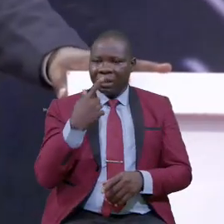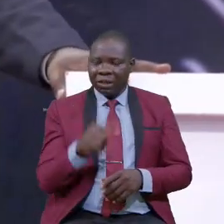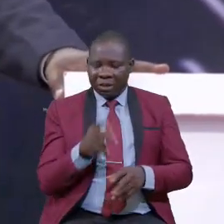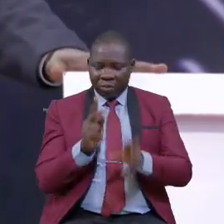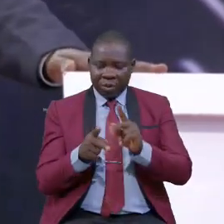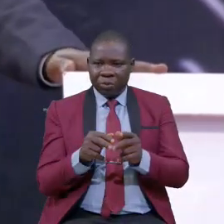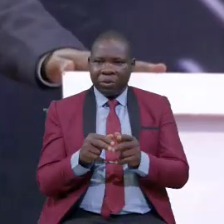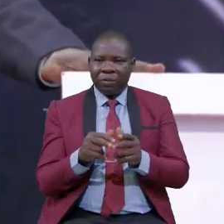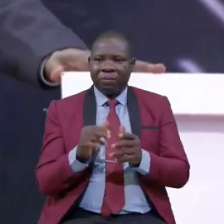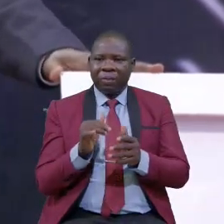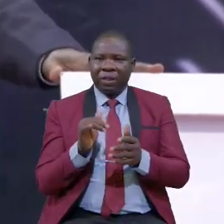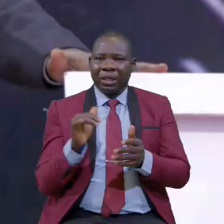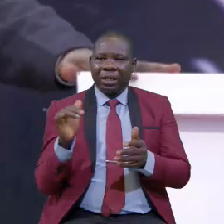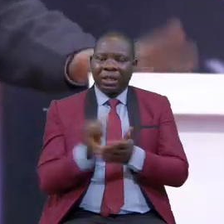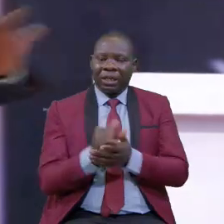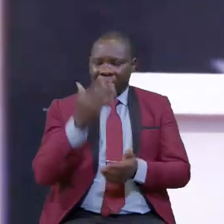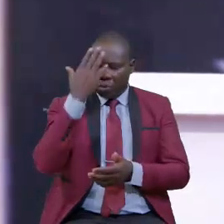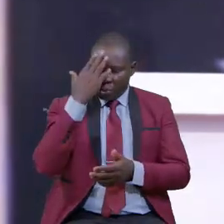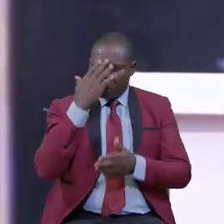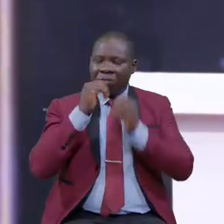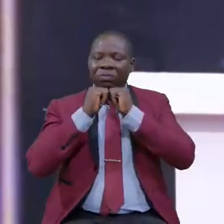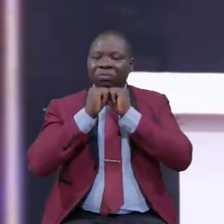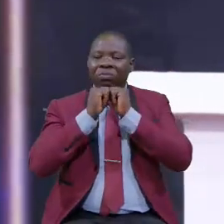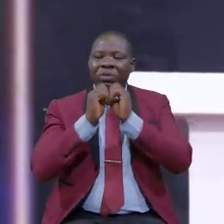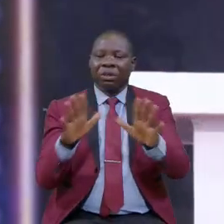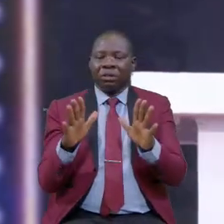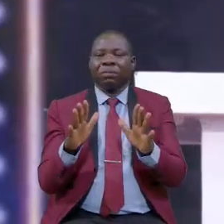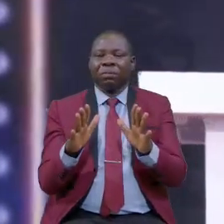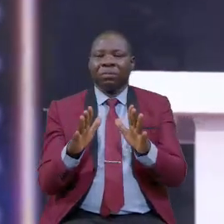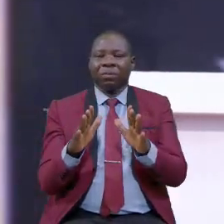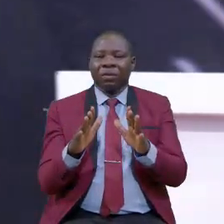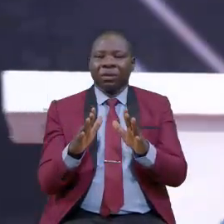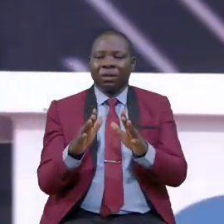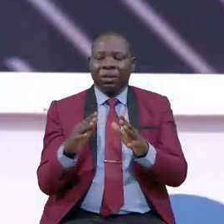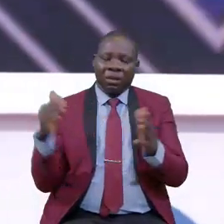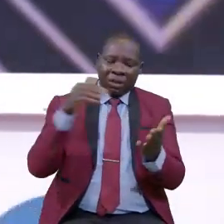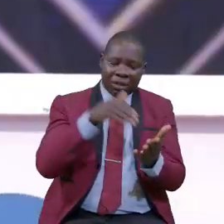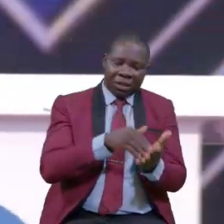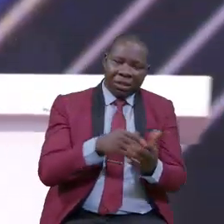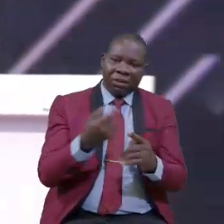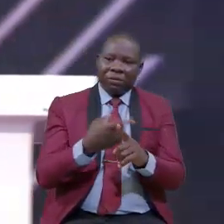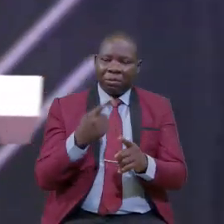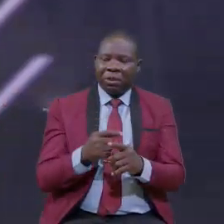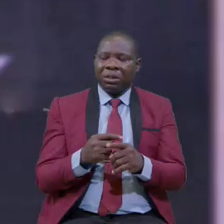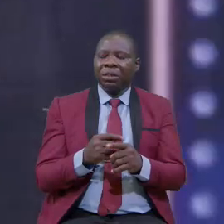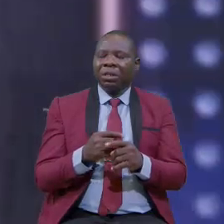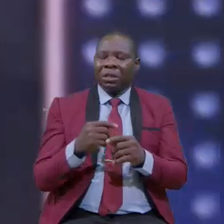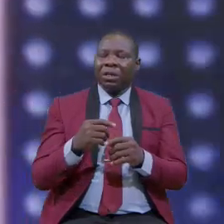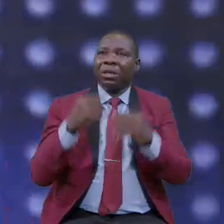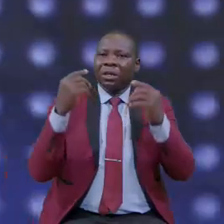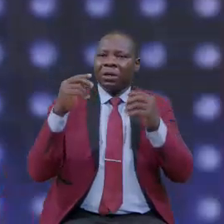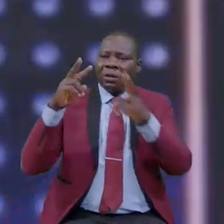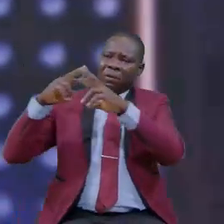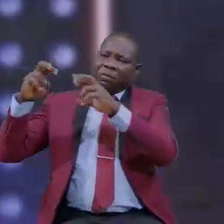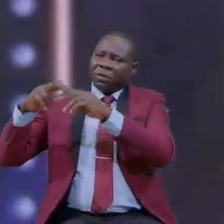know nothing I came from the village what did I know I even went you know to primary